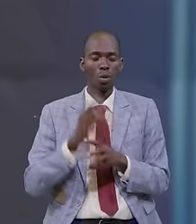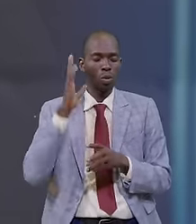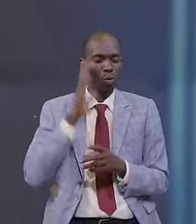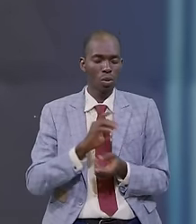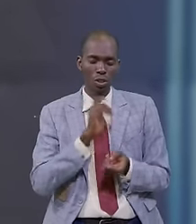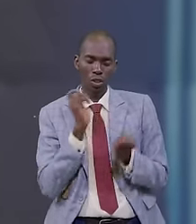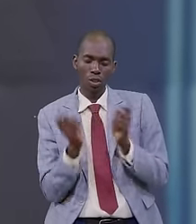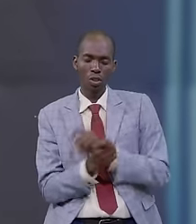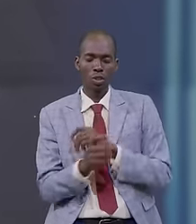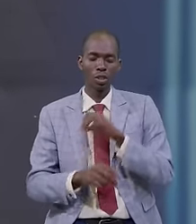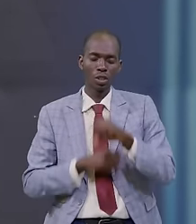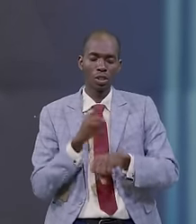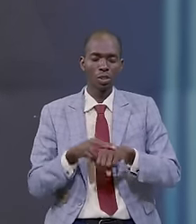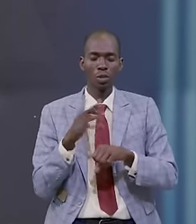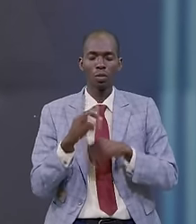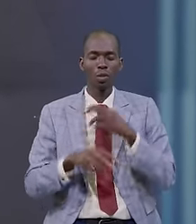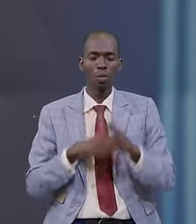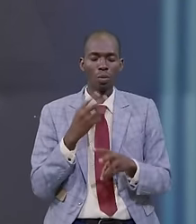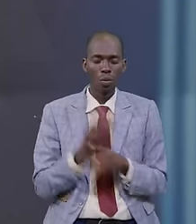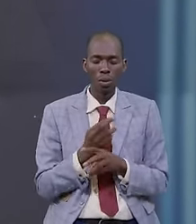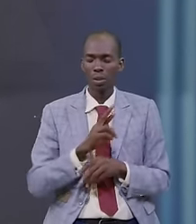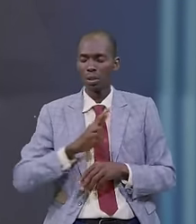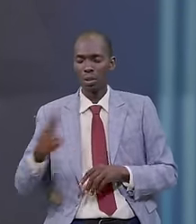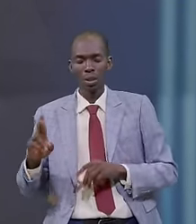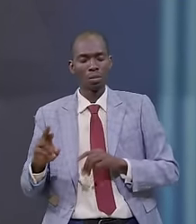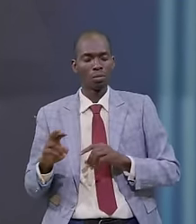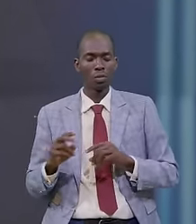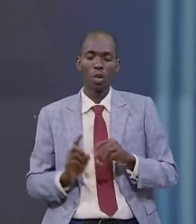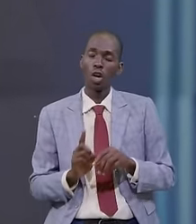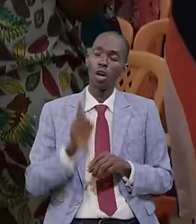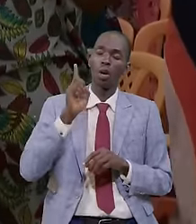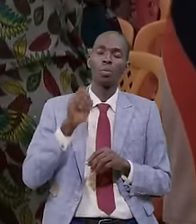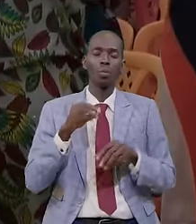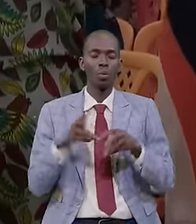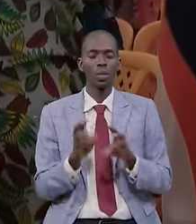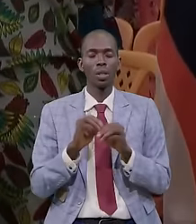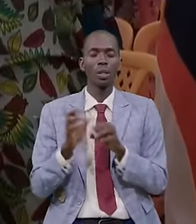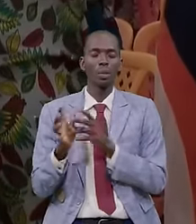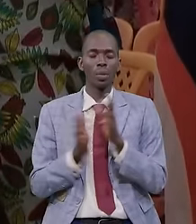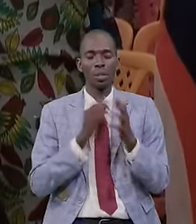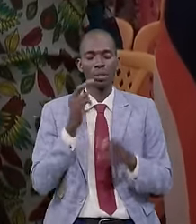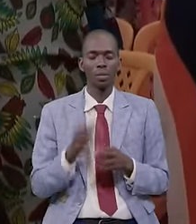nations of the world right side up in Jesus' name.